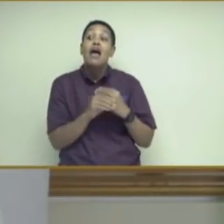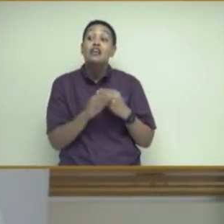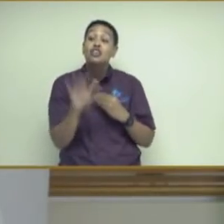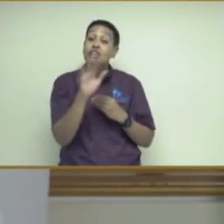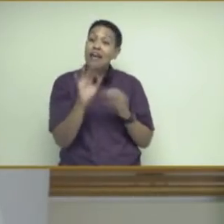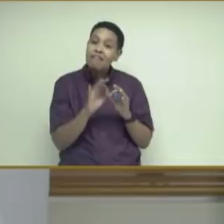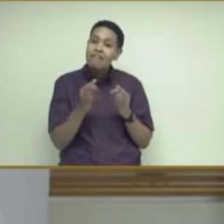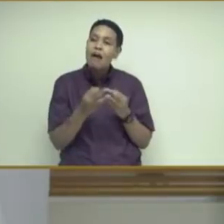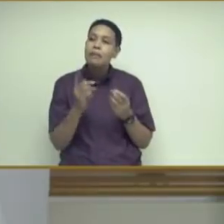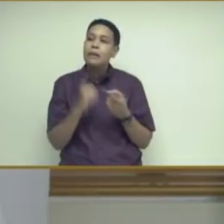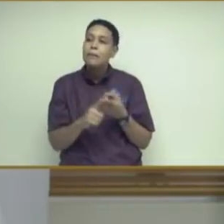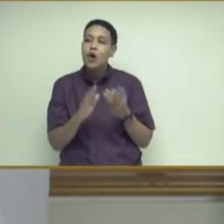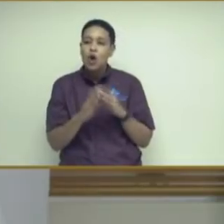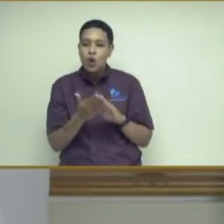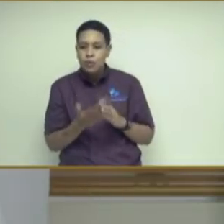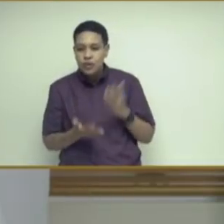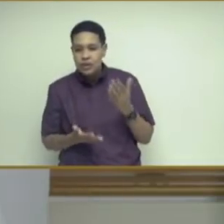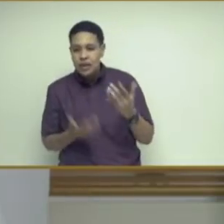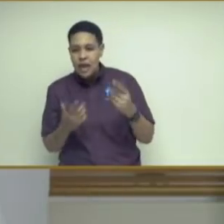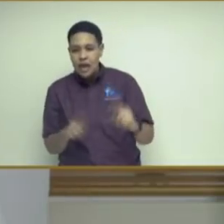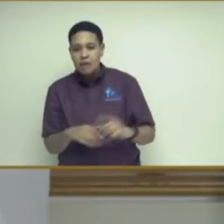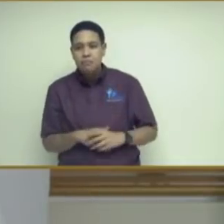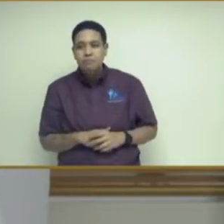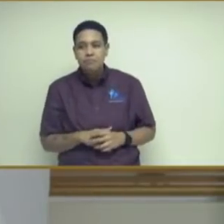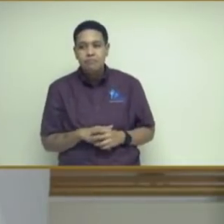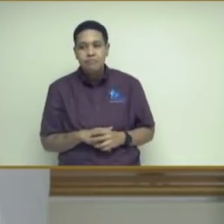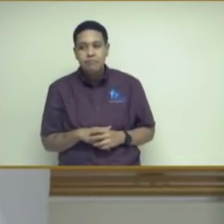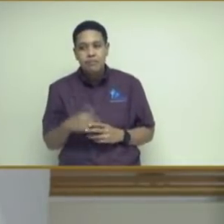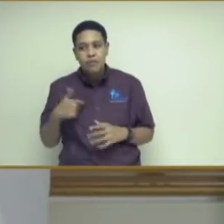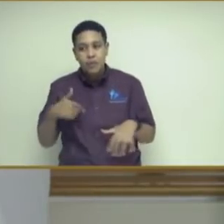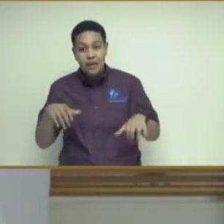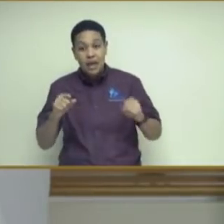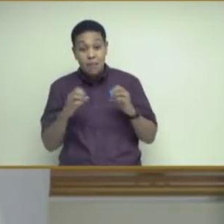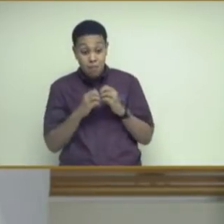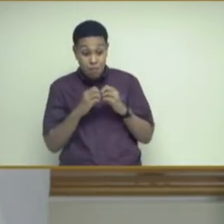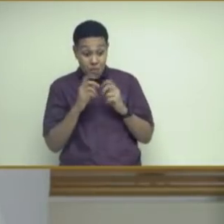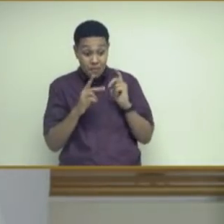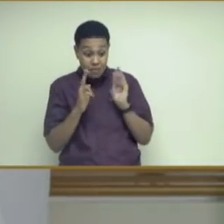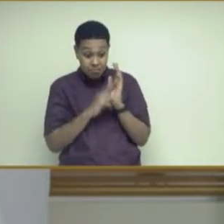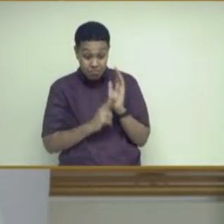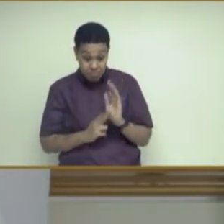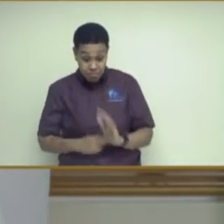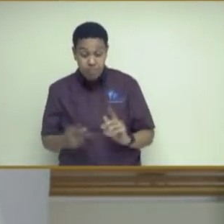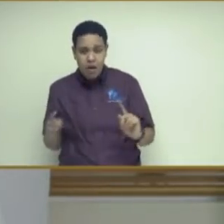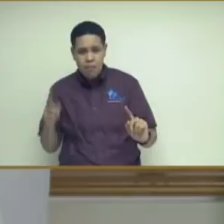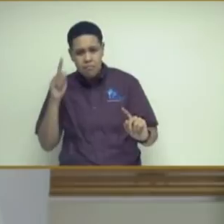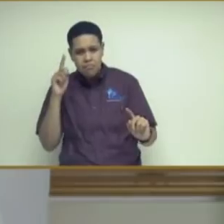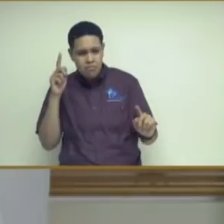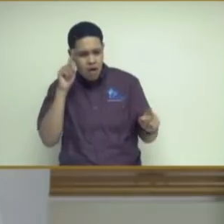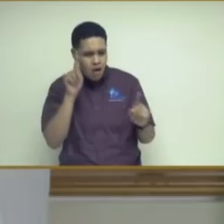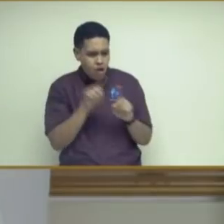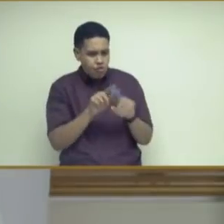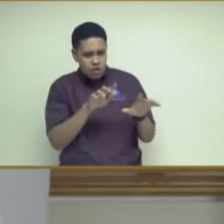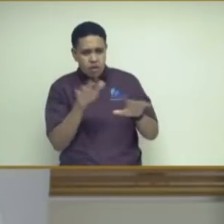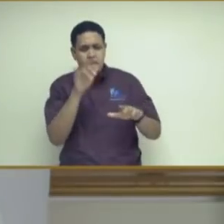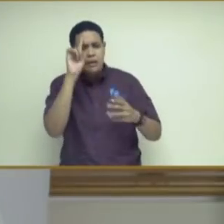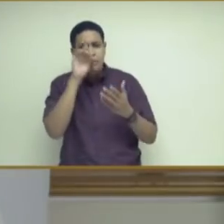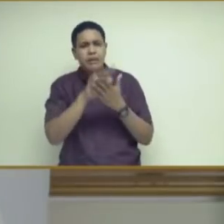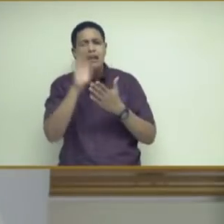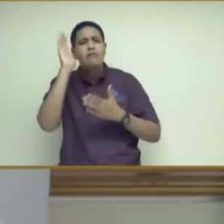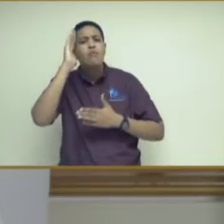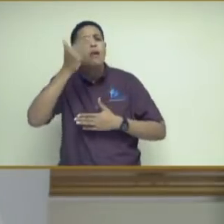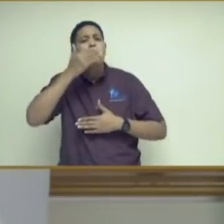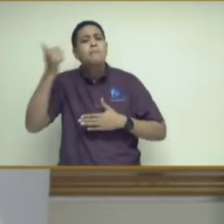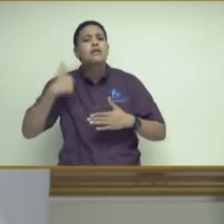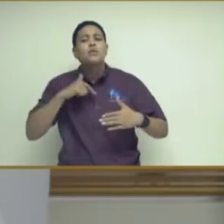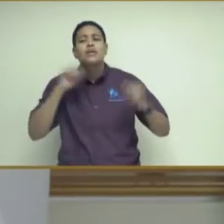families and communities. And as we get more persons to sign on, we believe it will get better. We can manage